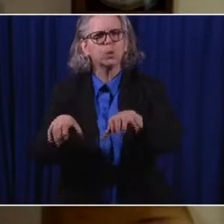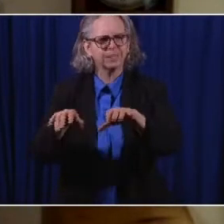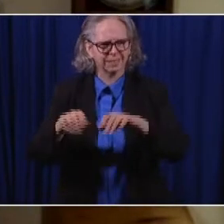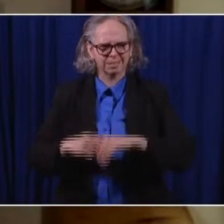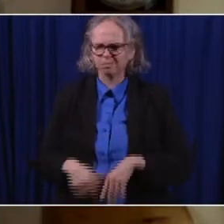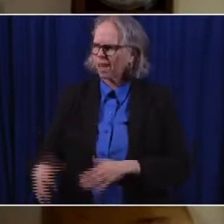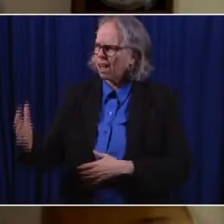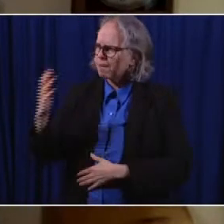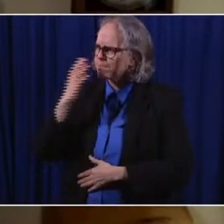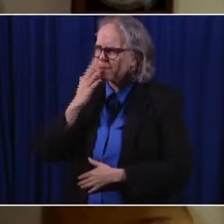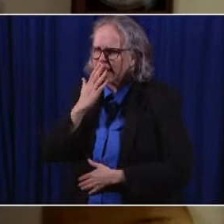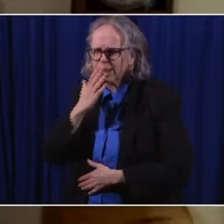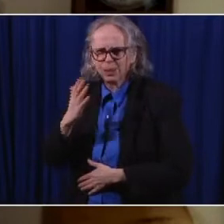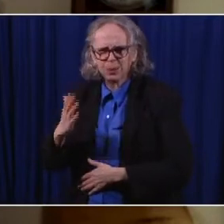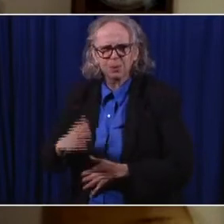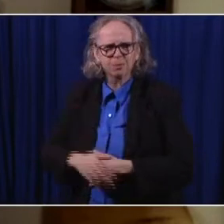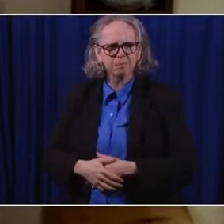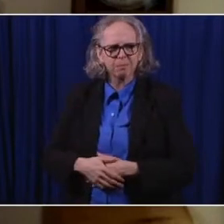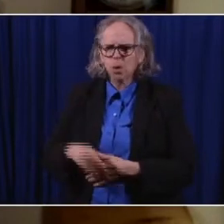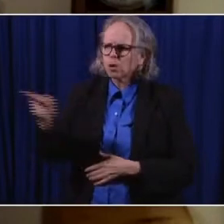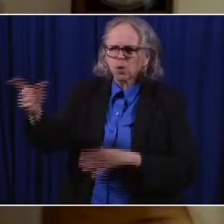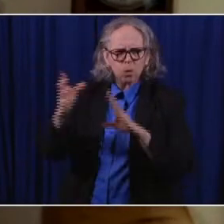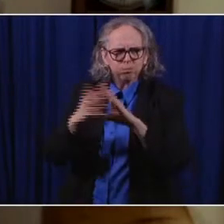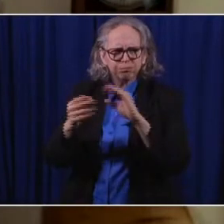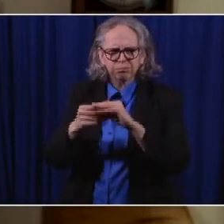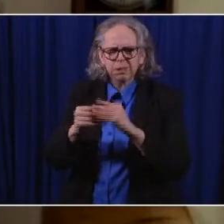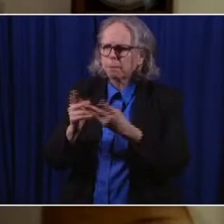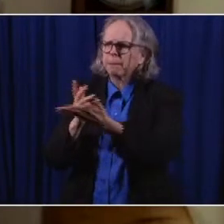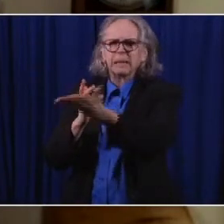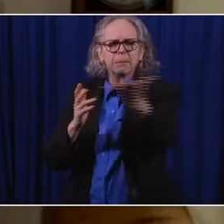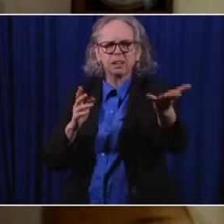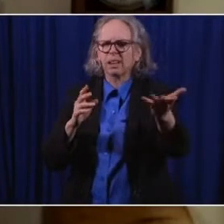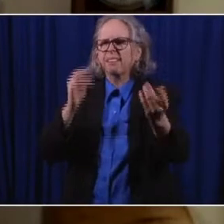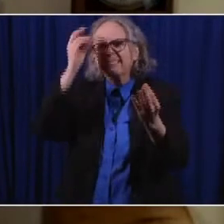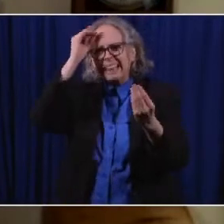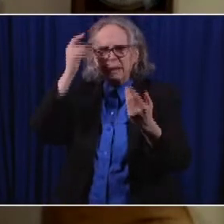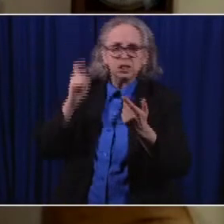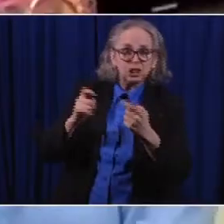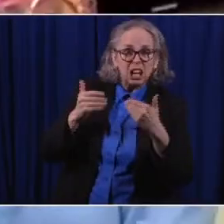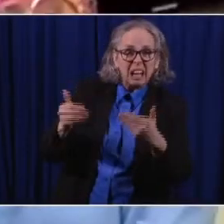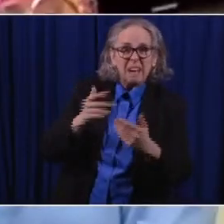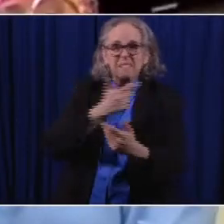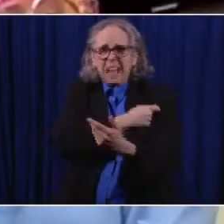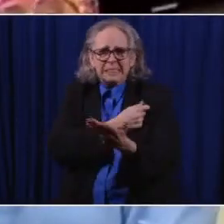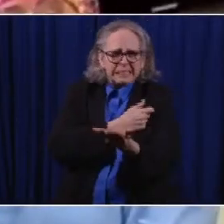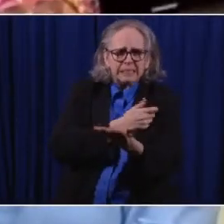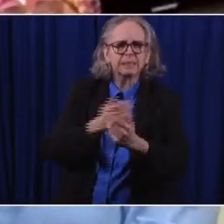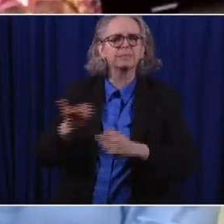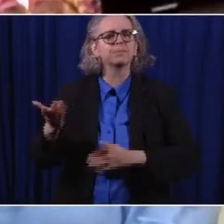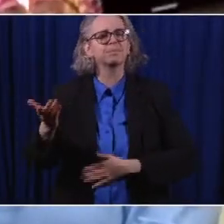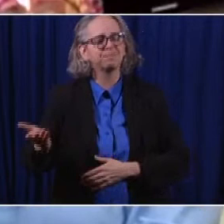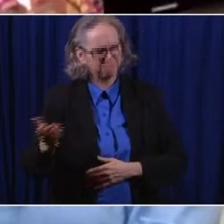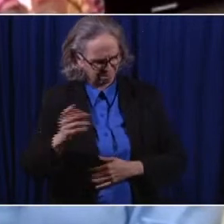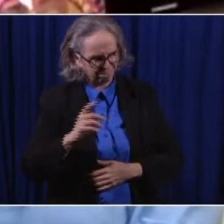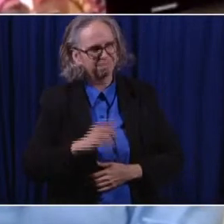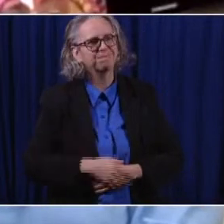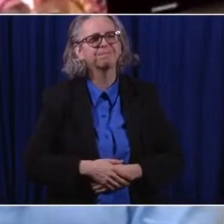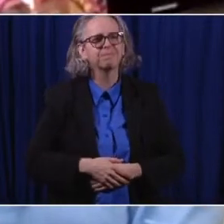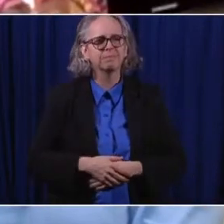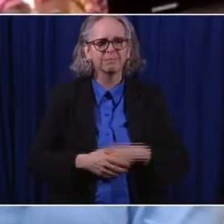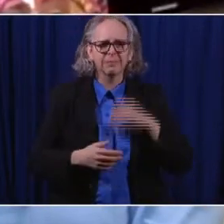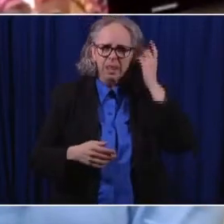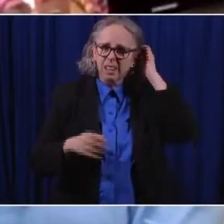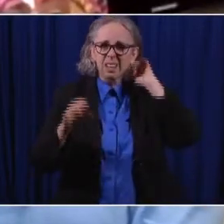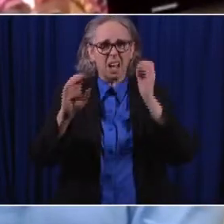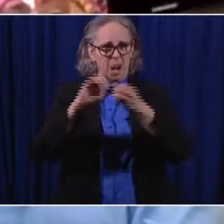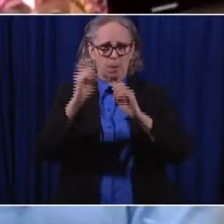the vaccine or thinking about get the vaccine would be what? I would say to, number one,